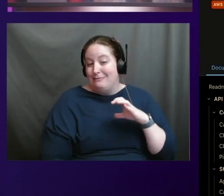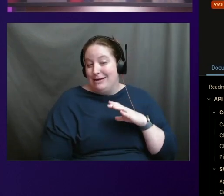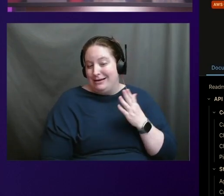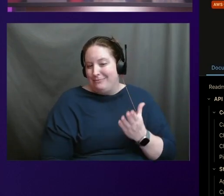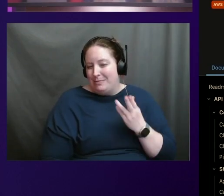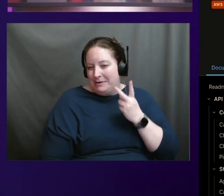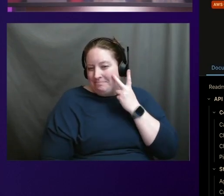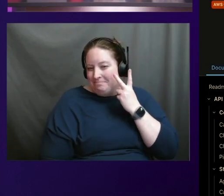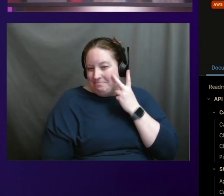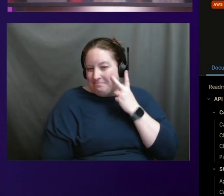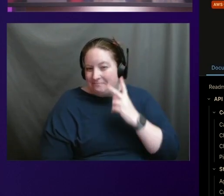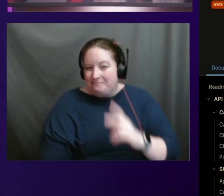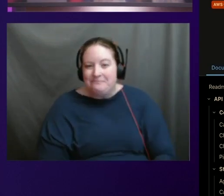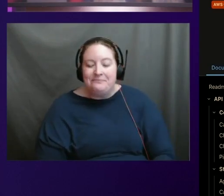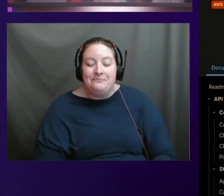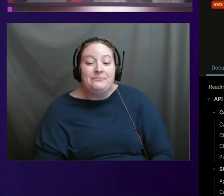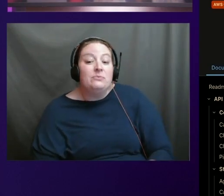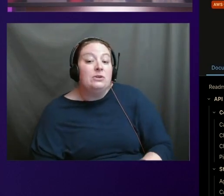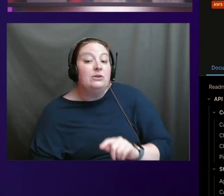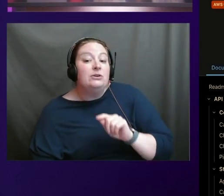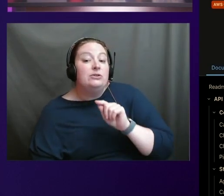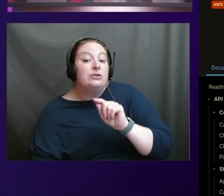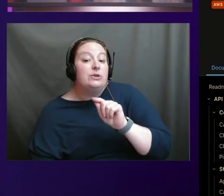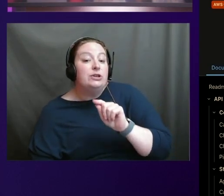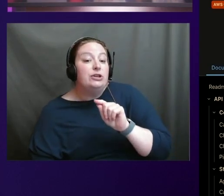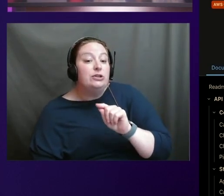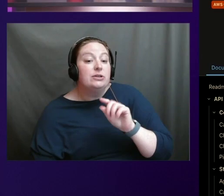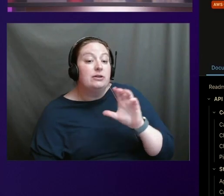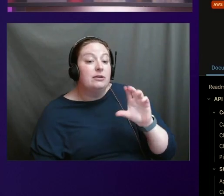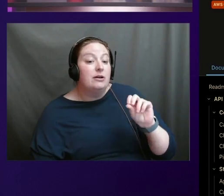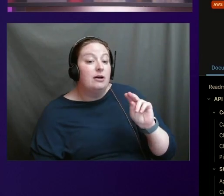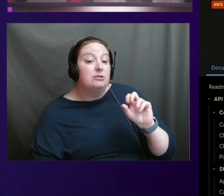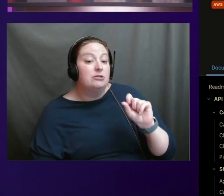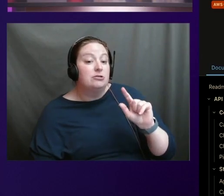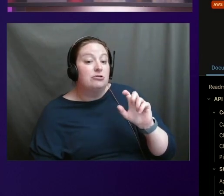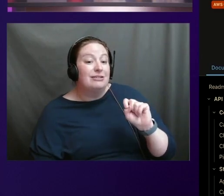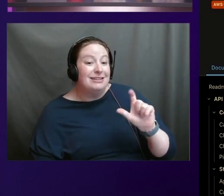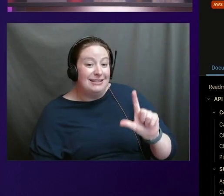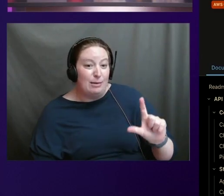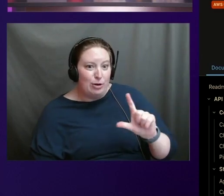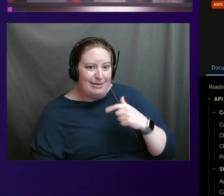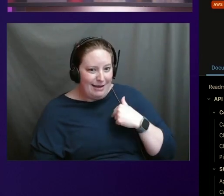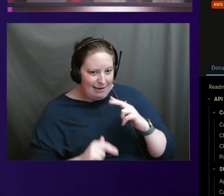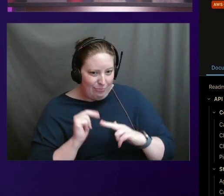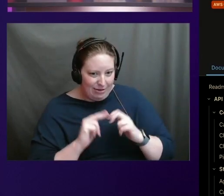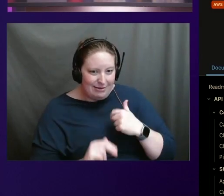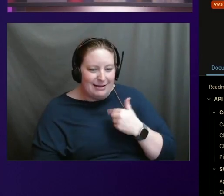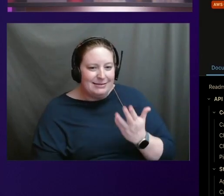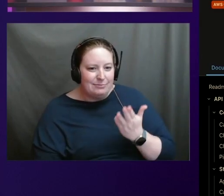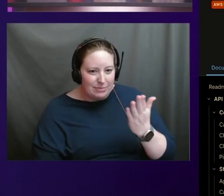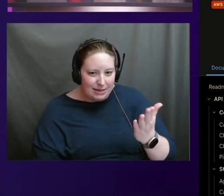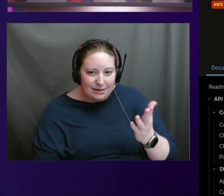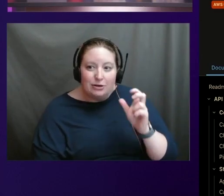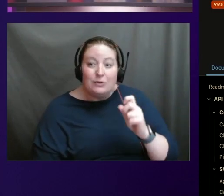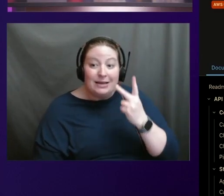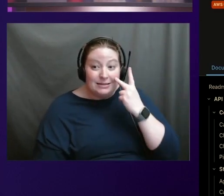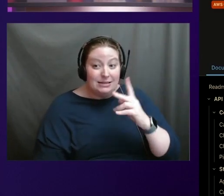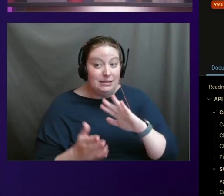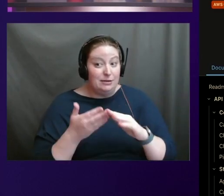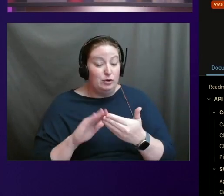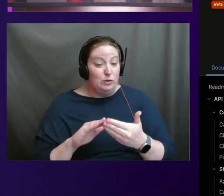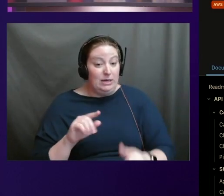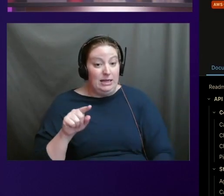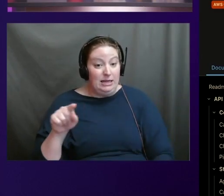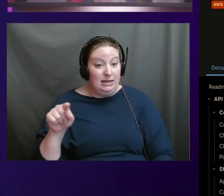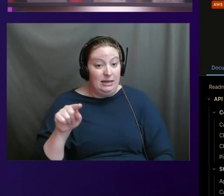So here's a construct library that I built and submitted. You can see that it's community here. This will tell you